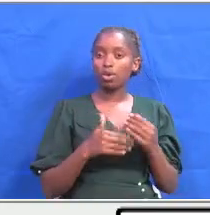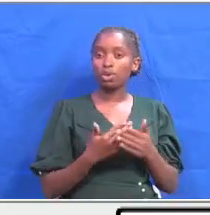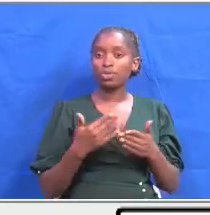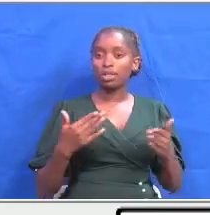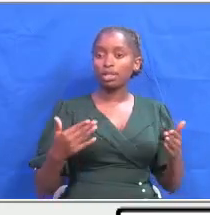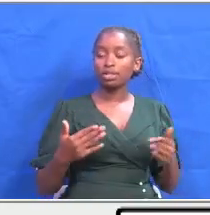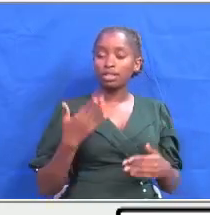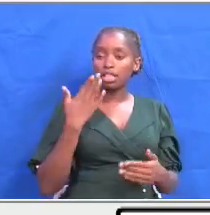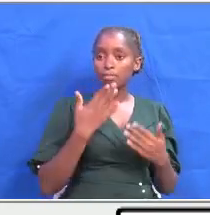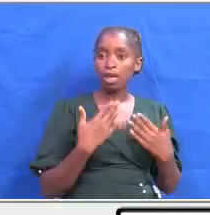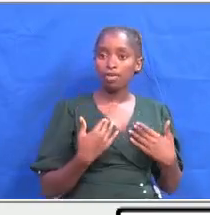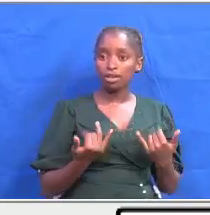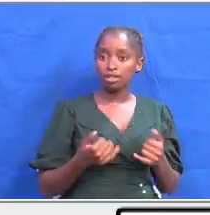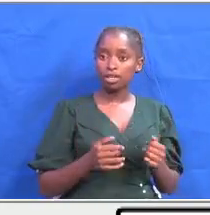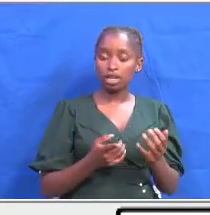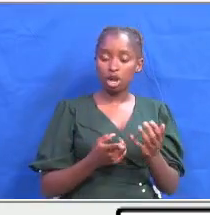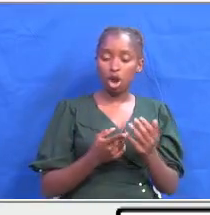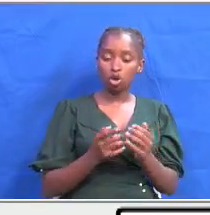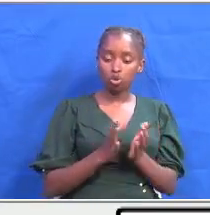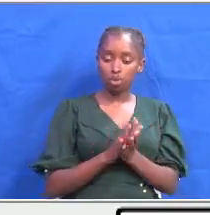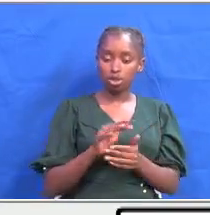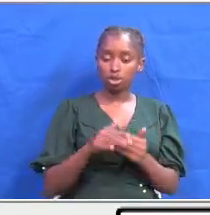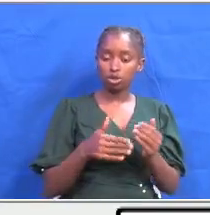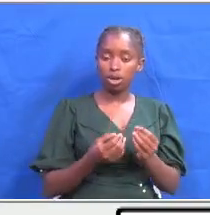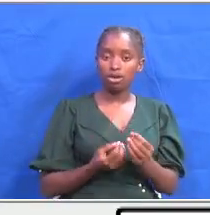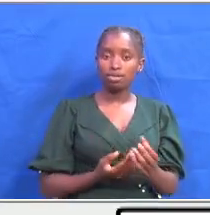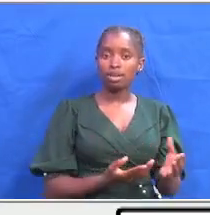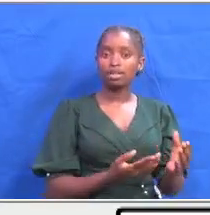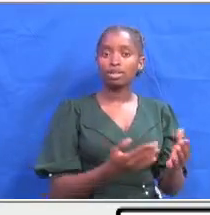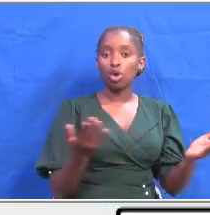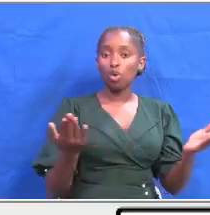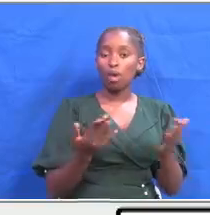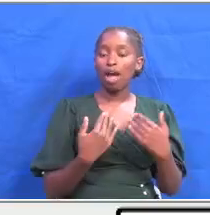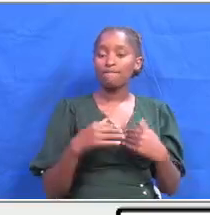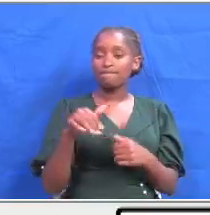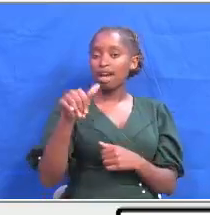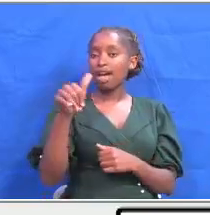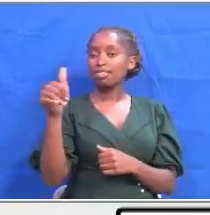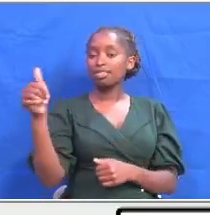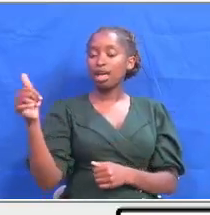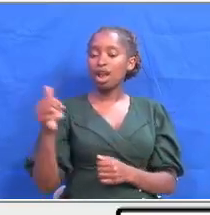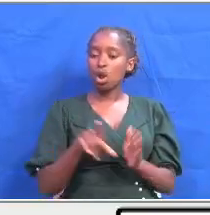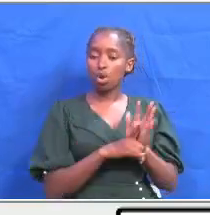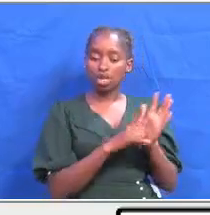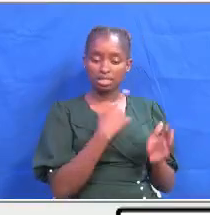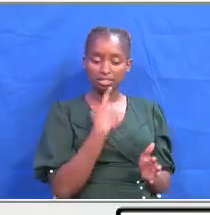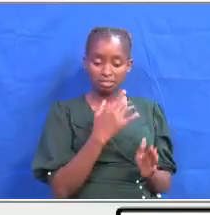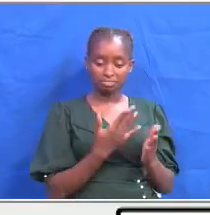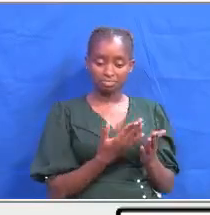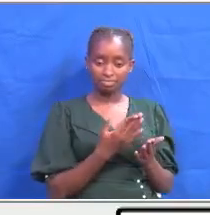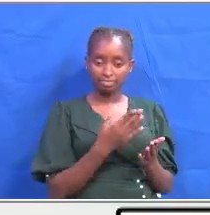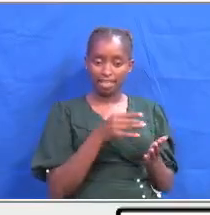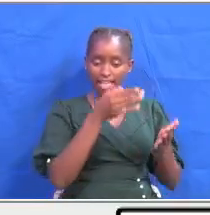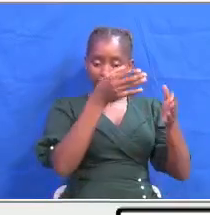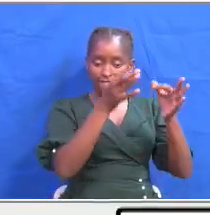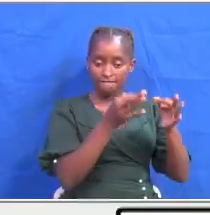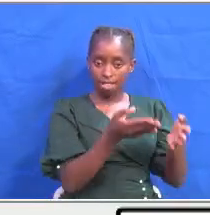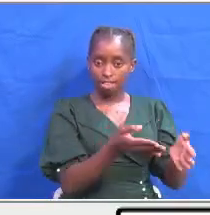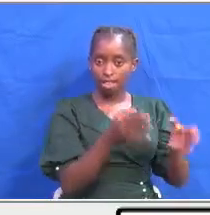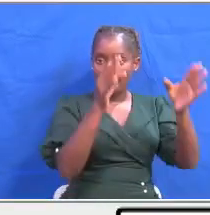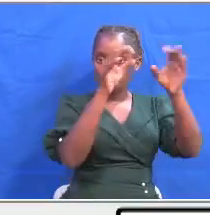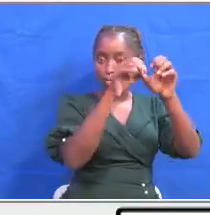arguments, I'm sure Nyaribo would closely identify with this, where other lawyers are arguing, by virtue, this is a presidency